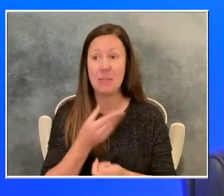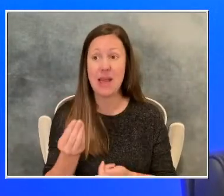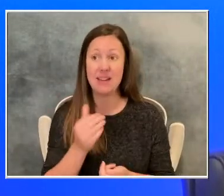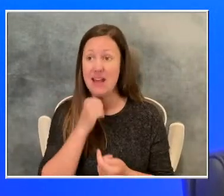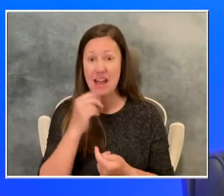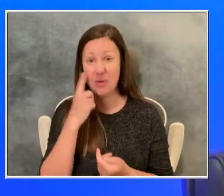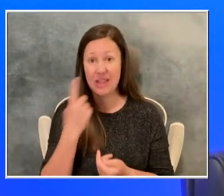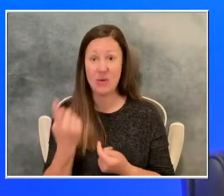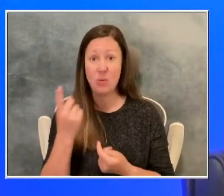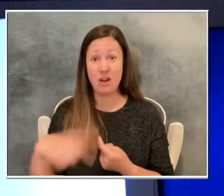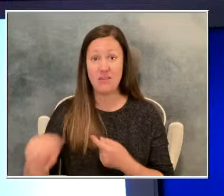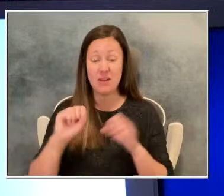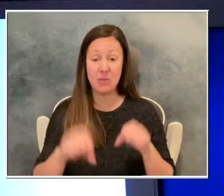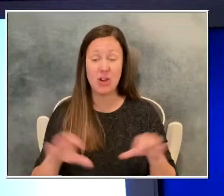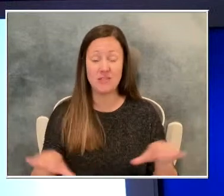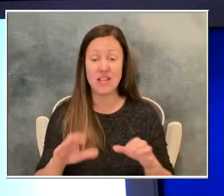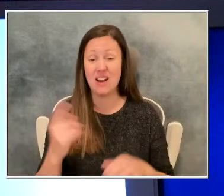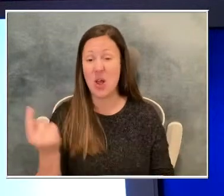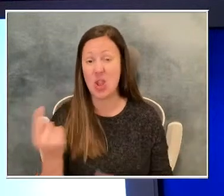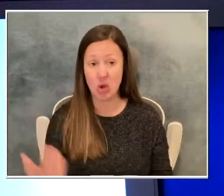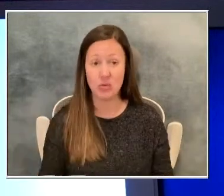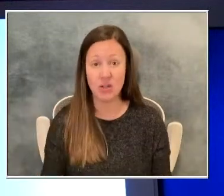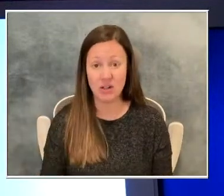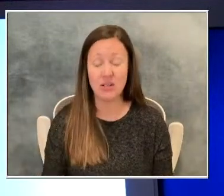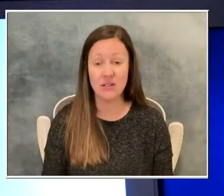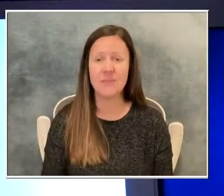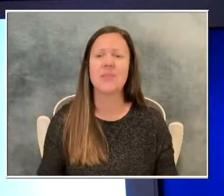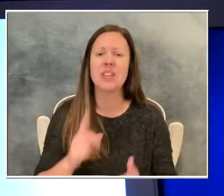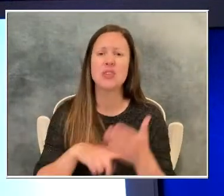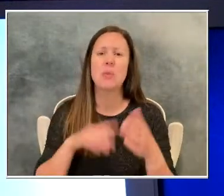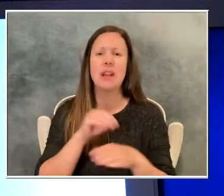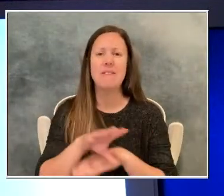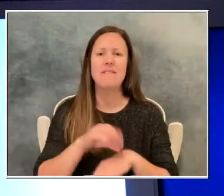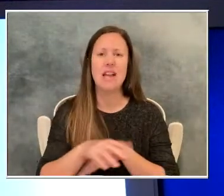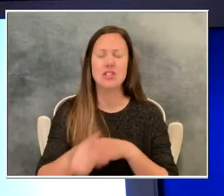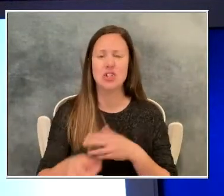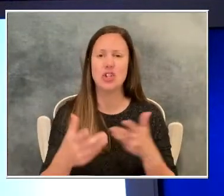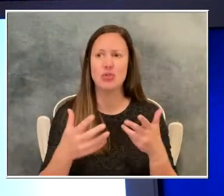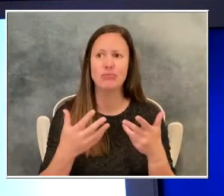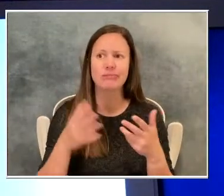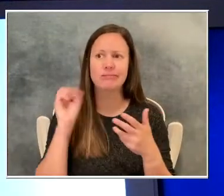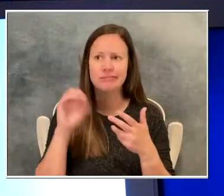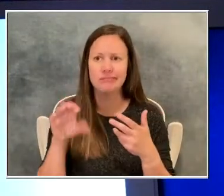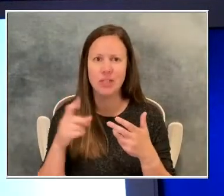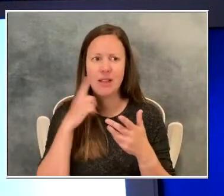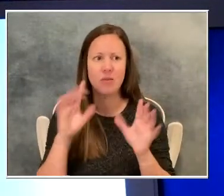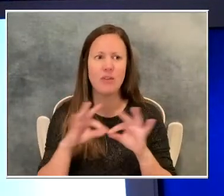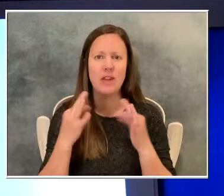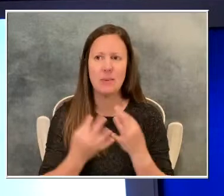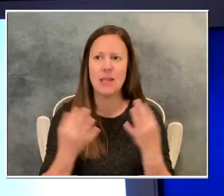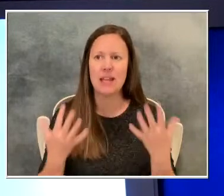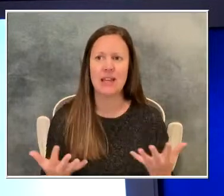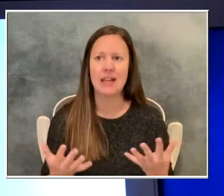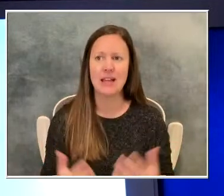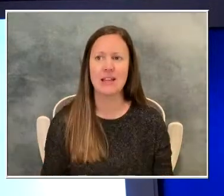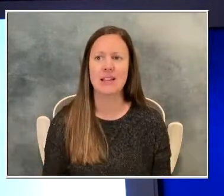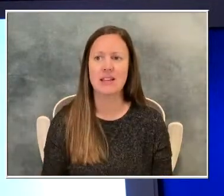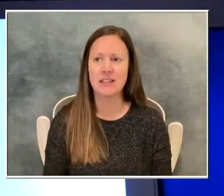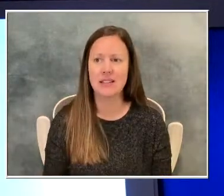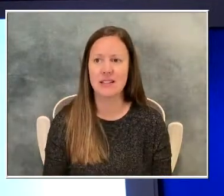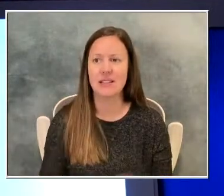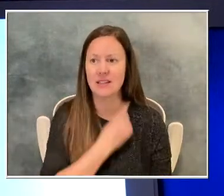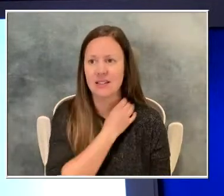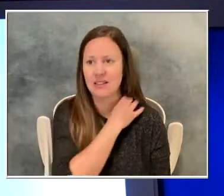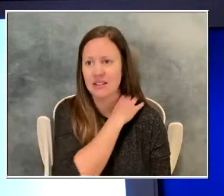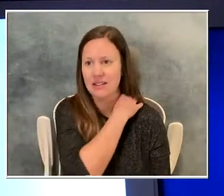alone. What advice do you give to family members? I mean, give us some nuggets of info. Hang in Where to- there. hang in there. Yeah, just where to start.